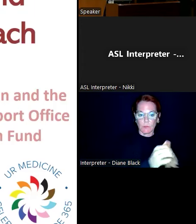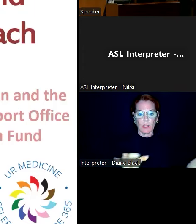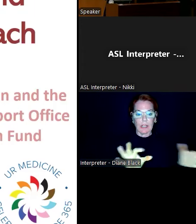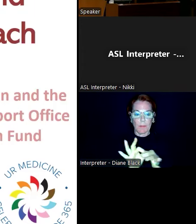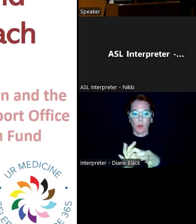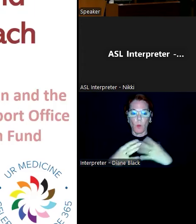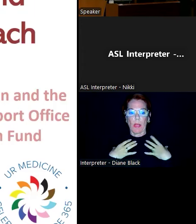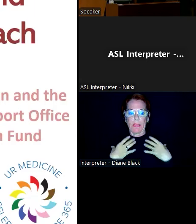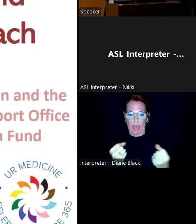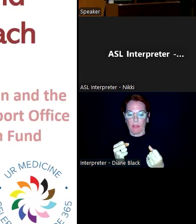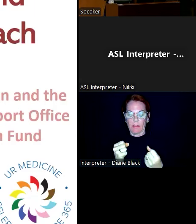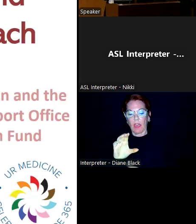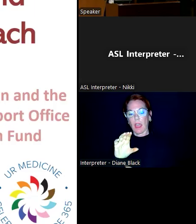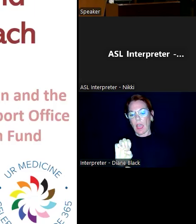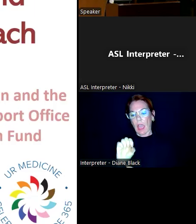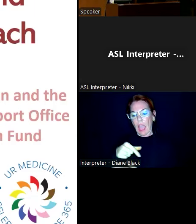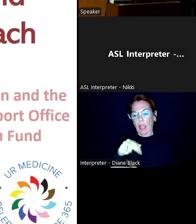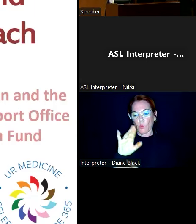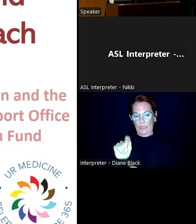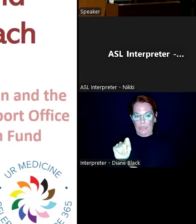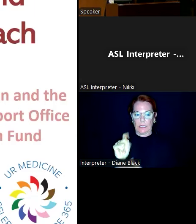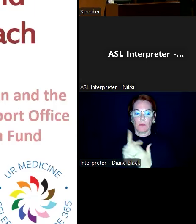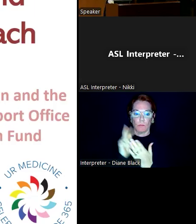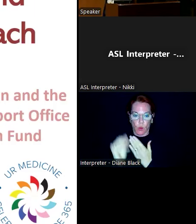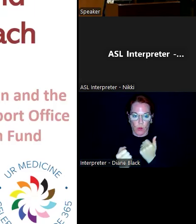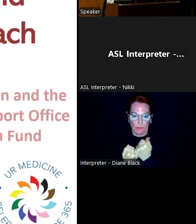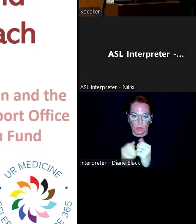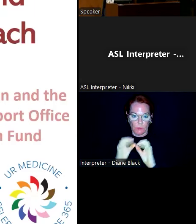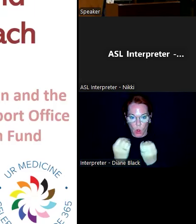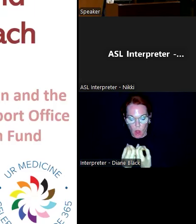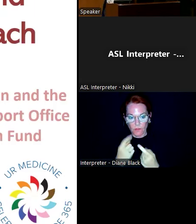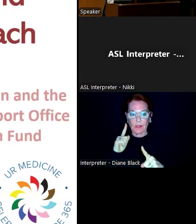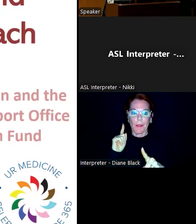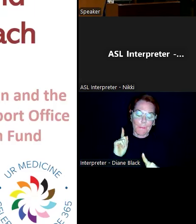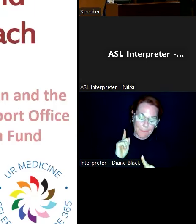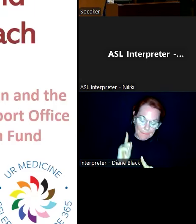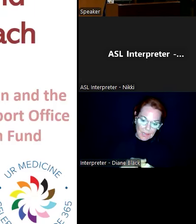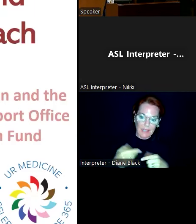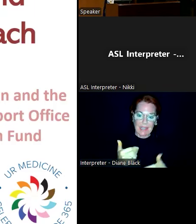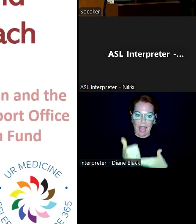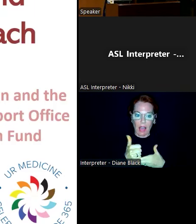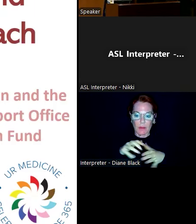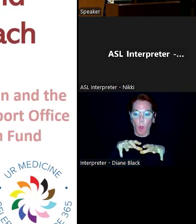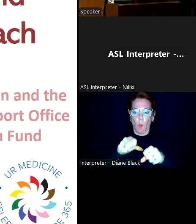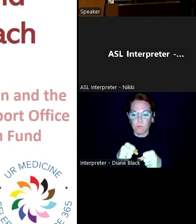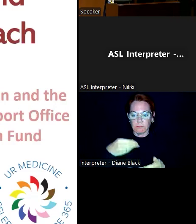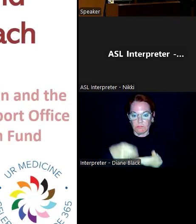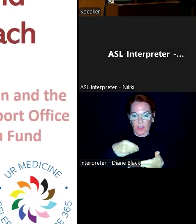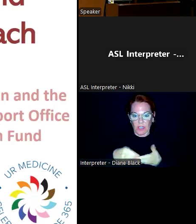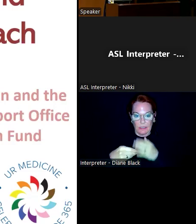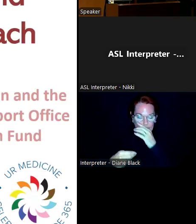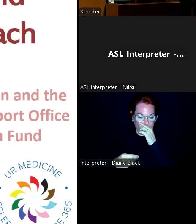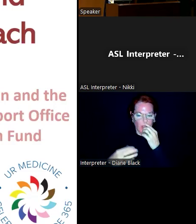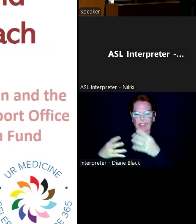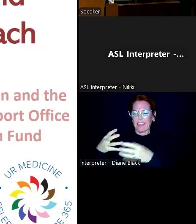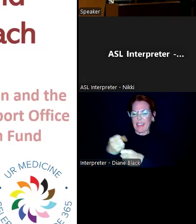Program Support Office and helped me secure funding to build GPS Health and Wellness. I don't love what the acronym